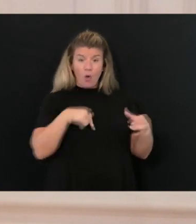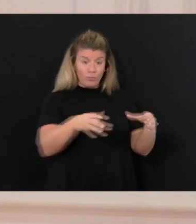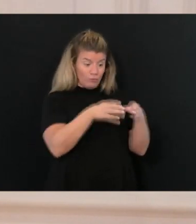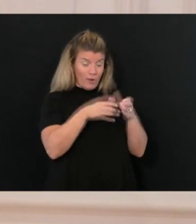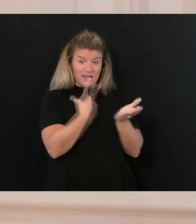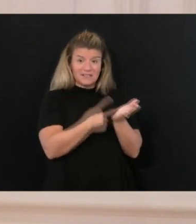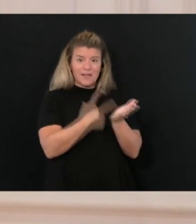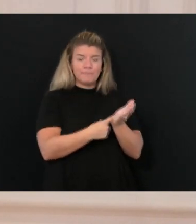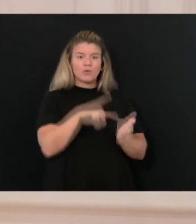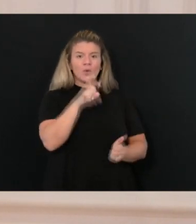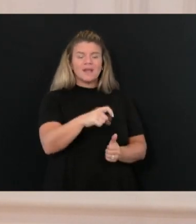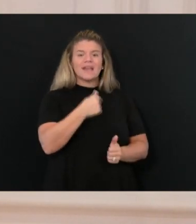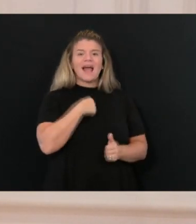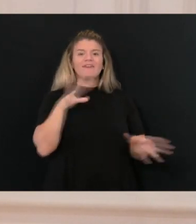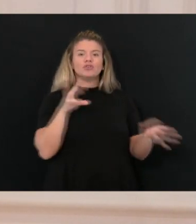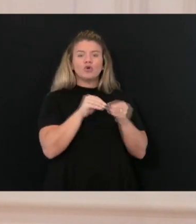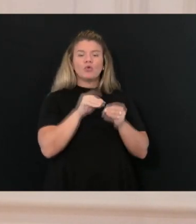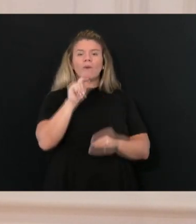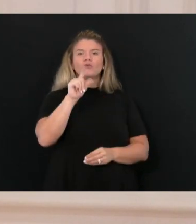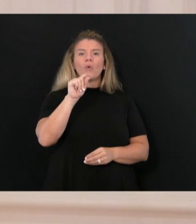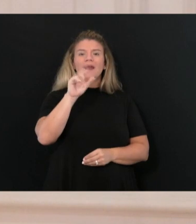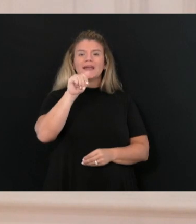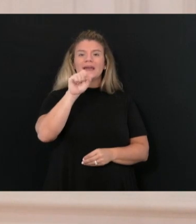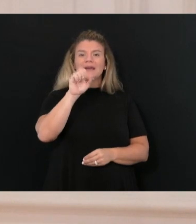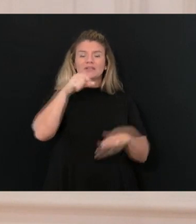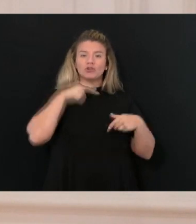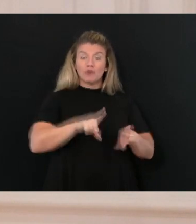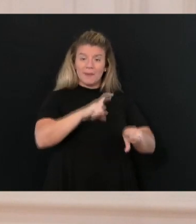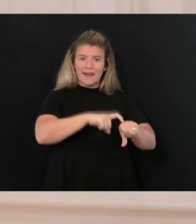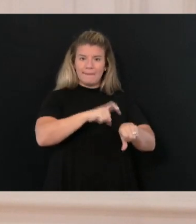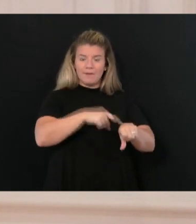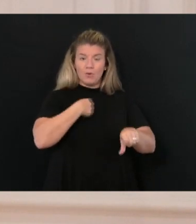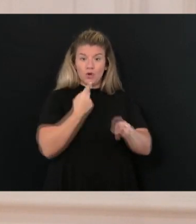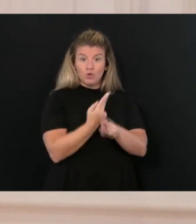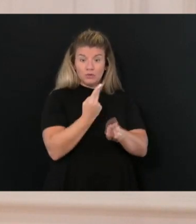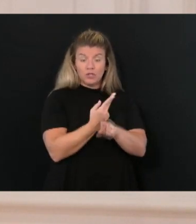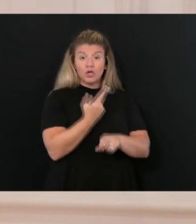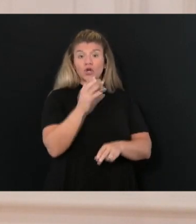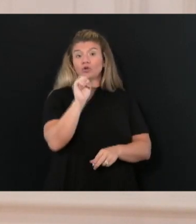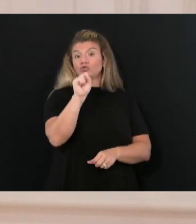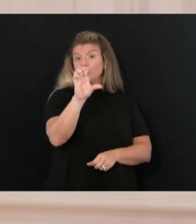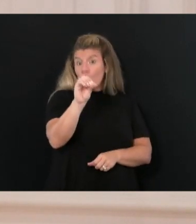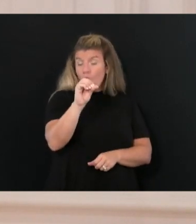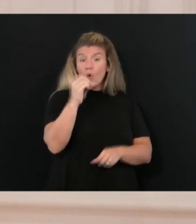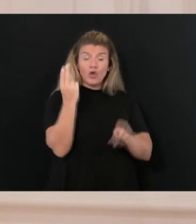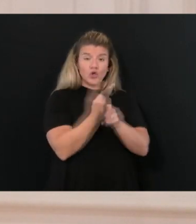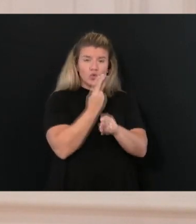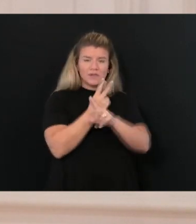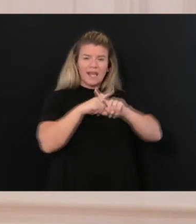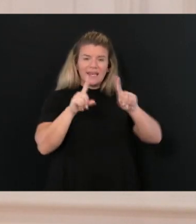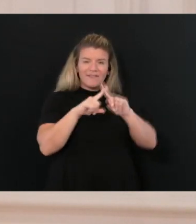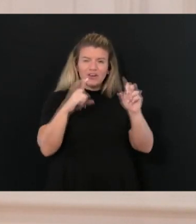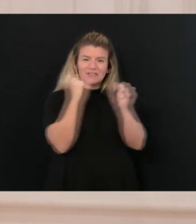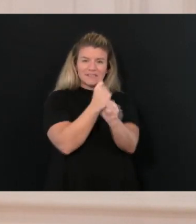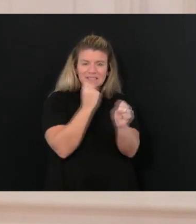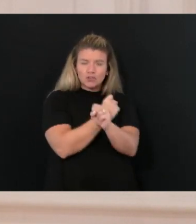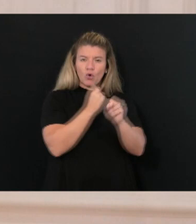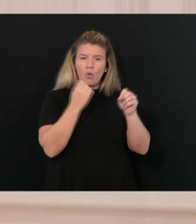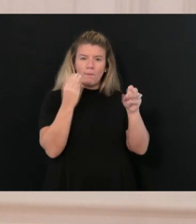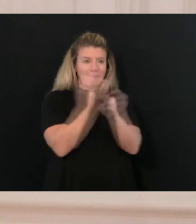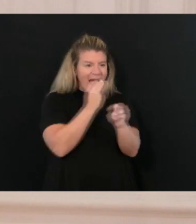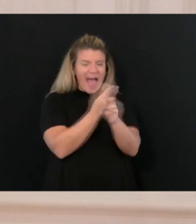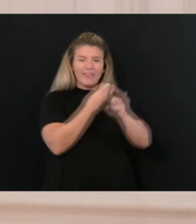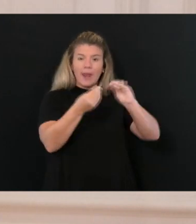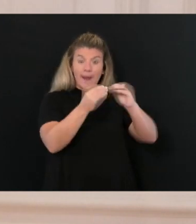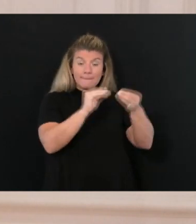20 cases during whatever period of time that we're using. So using statistical methods, we found out